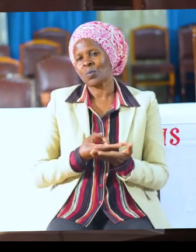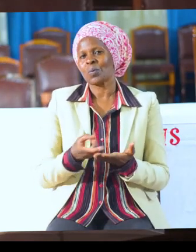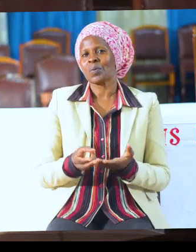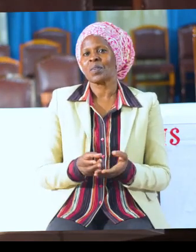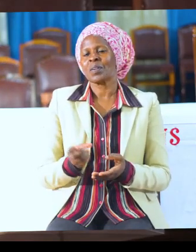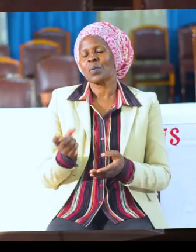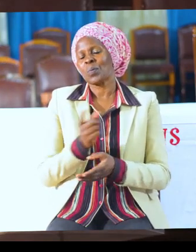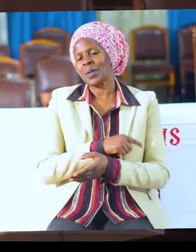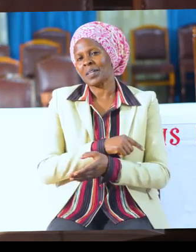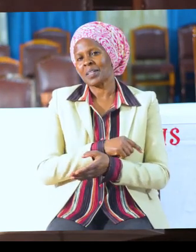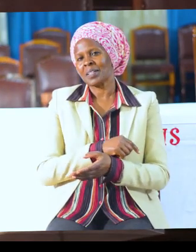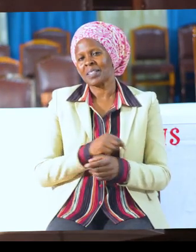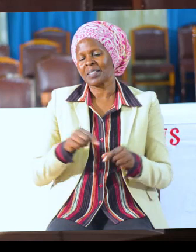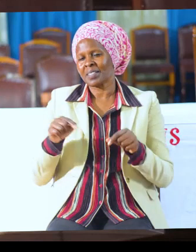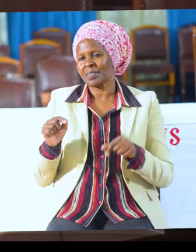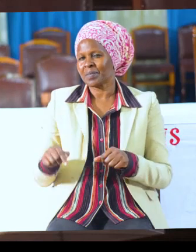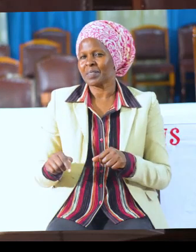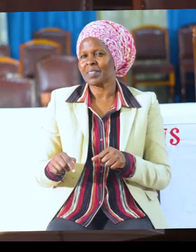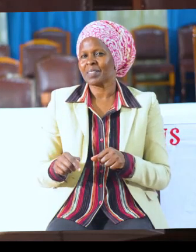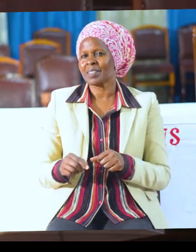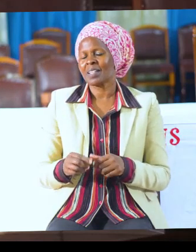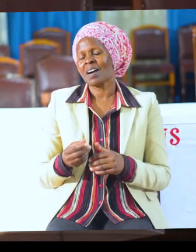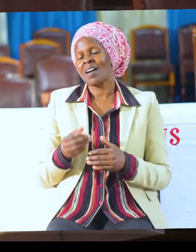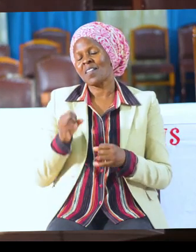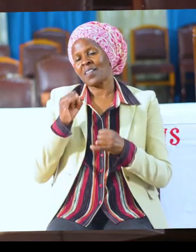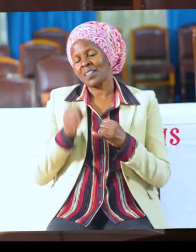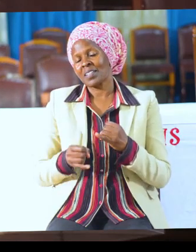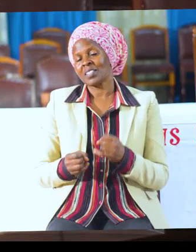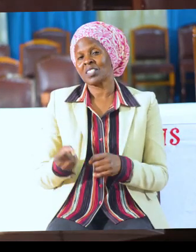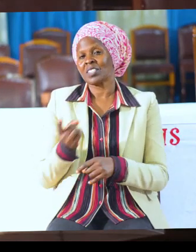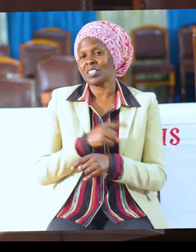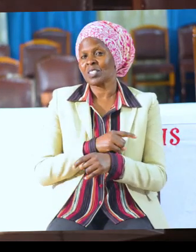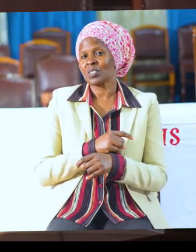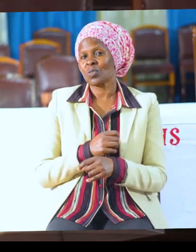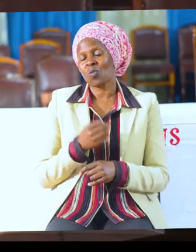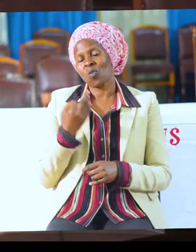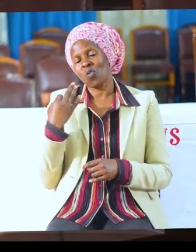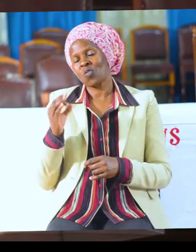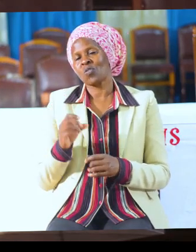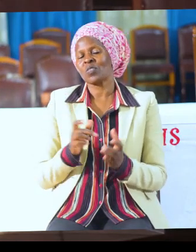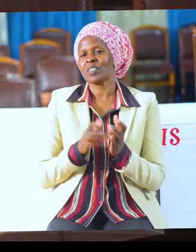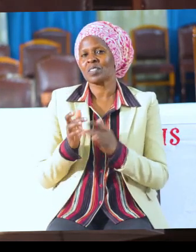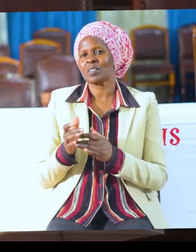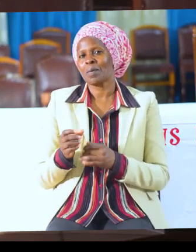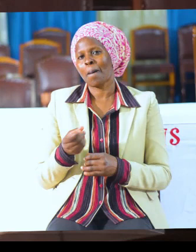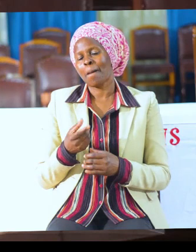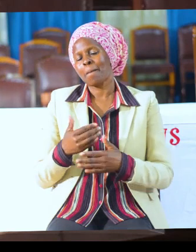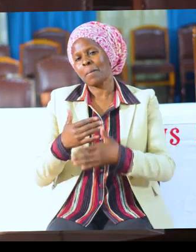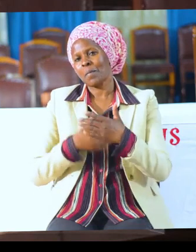Week, and indeed the last days of Jesus before he was